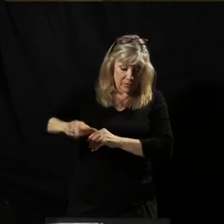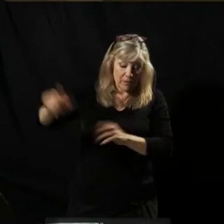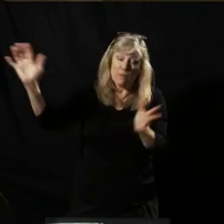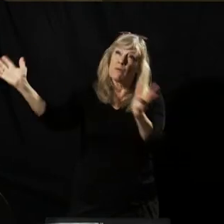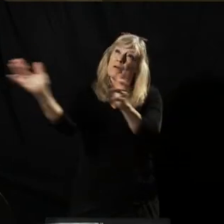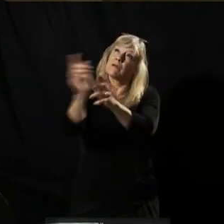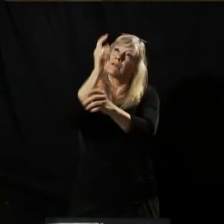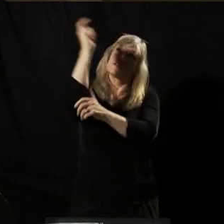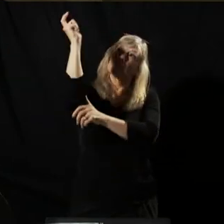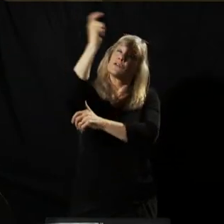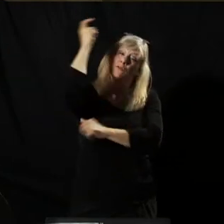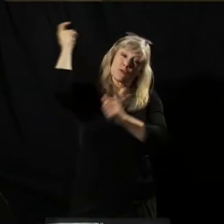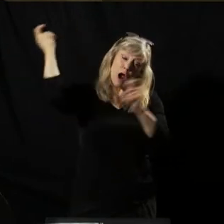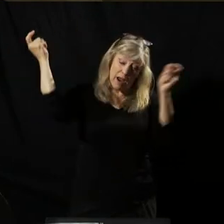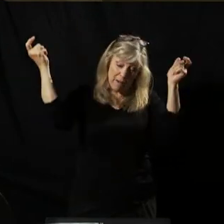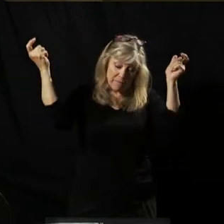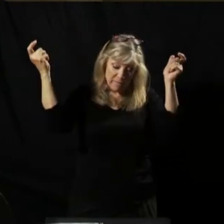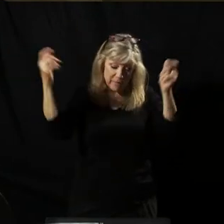triumph.